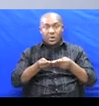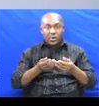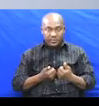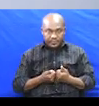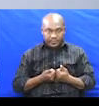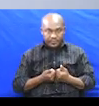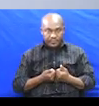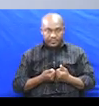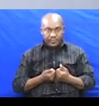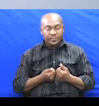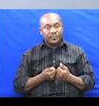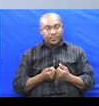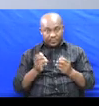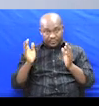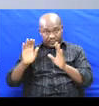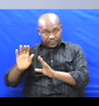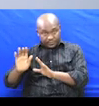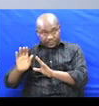Colonial economy.